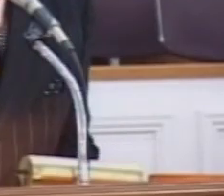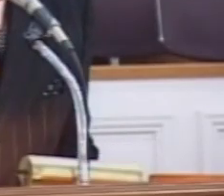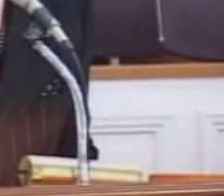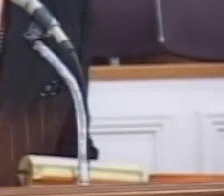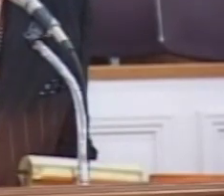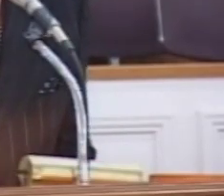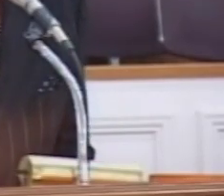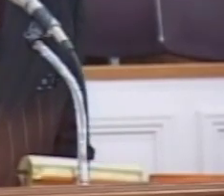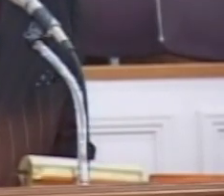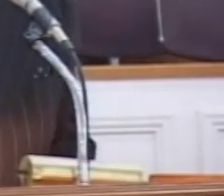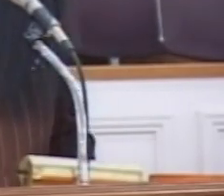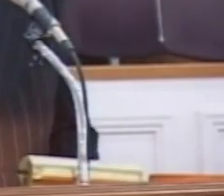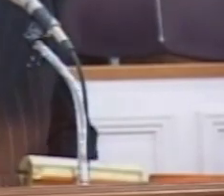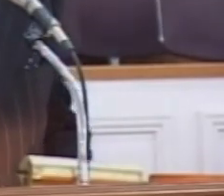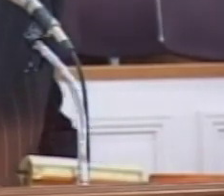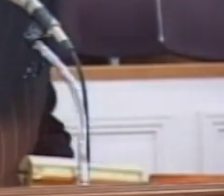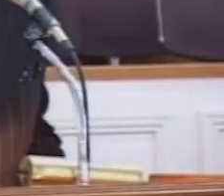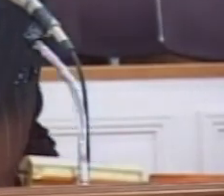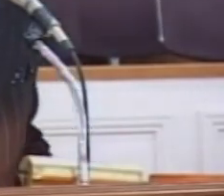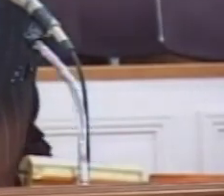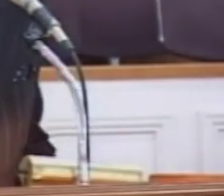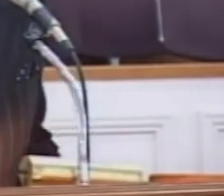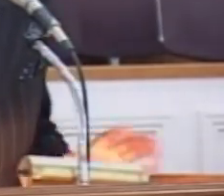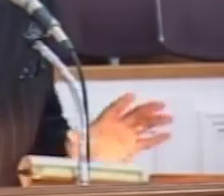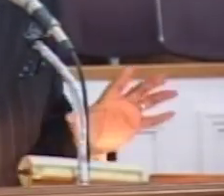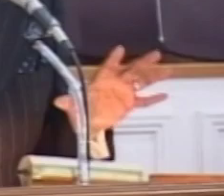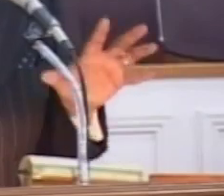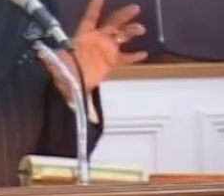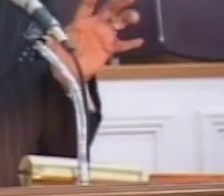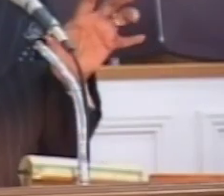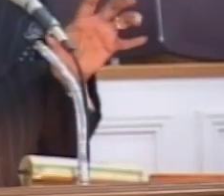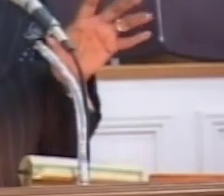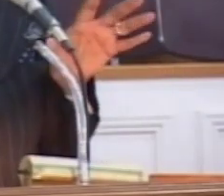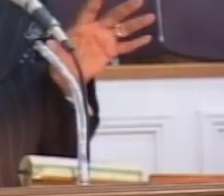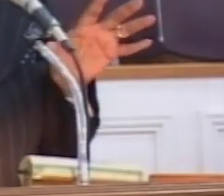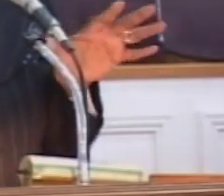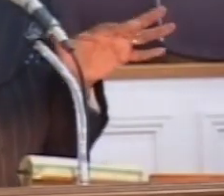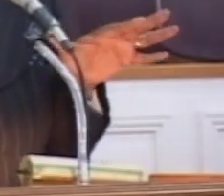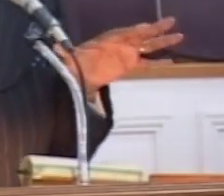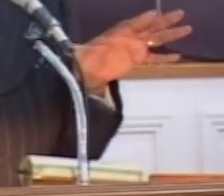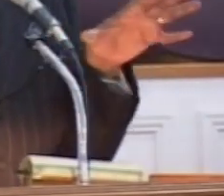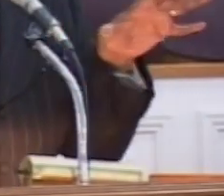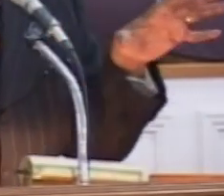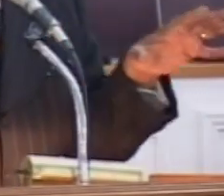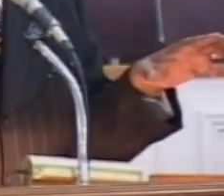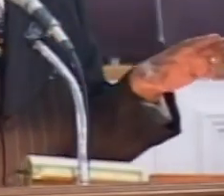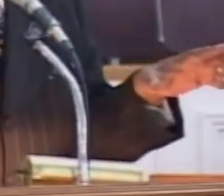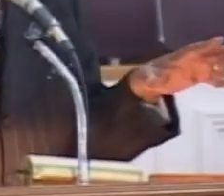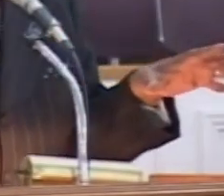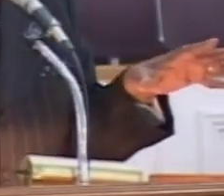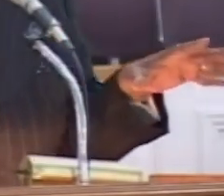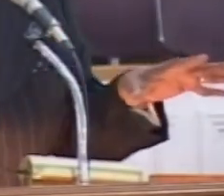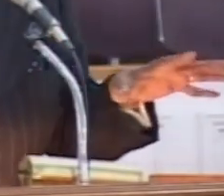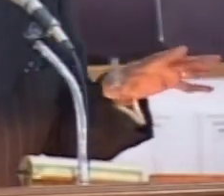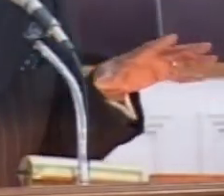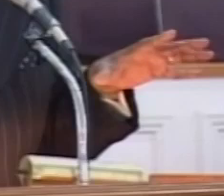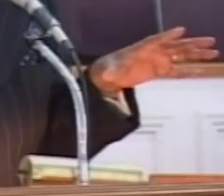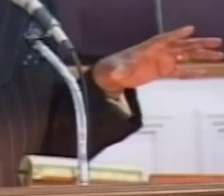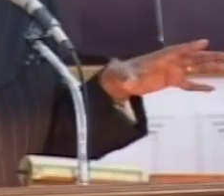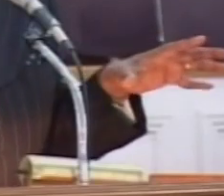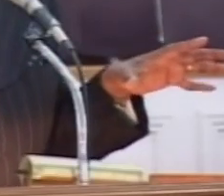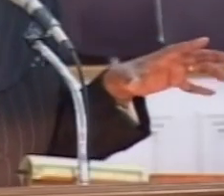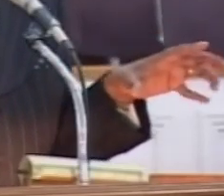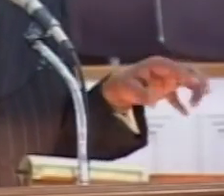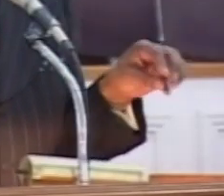the sun, and his name was Helio. Then there was a god of fertility, or